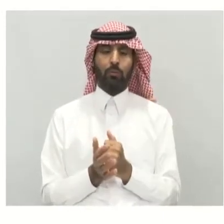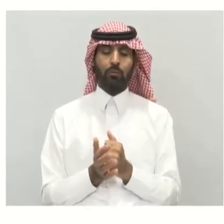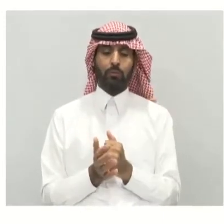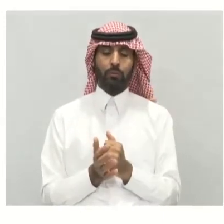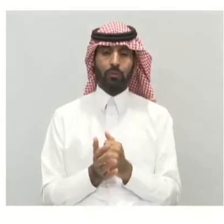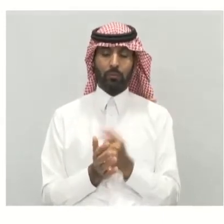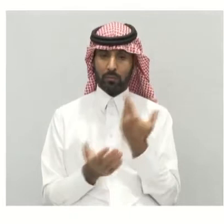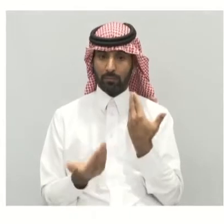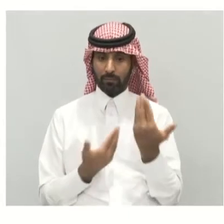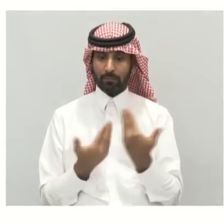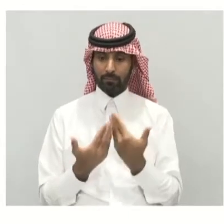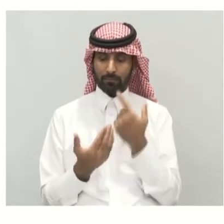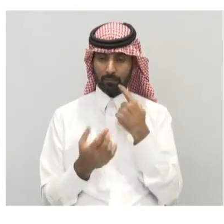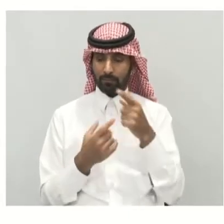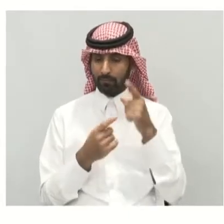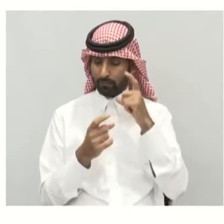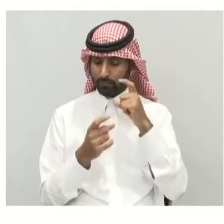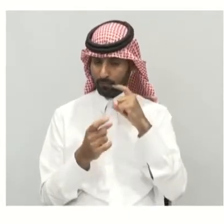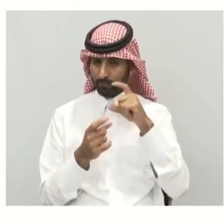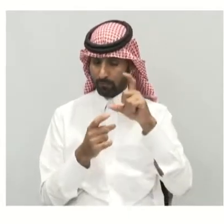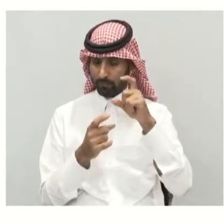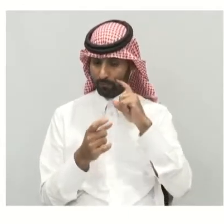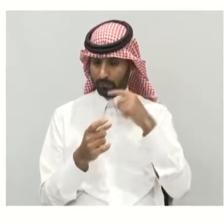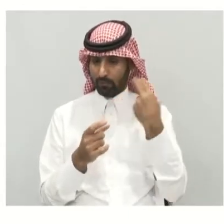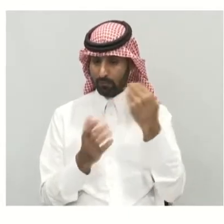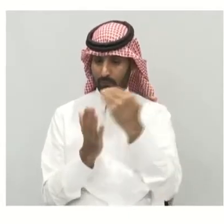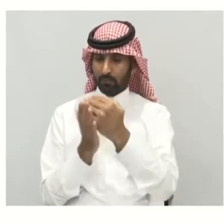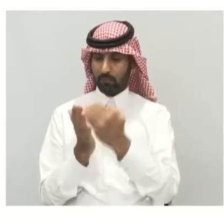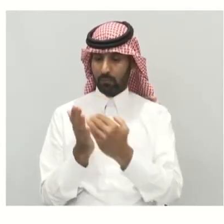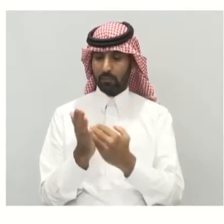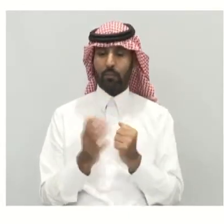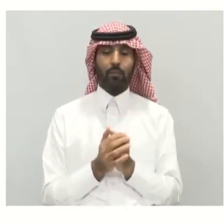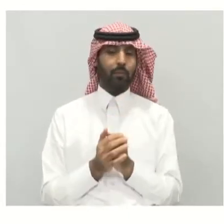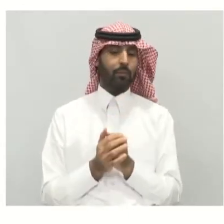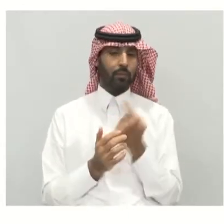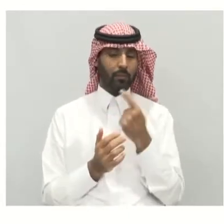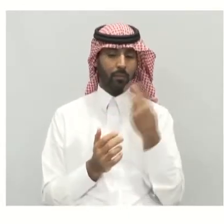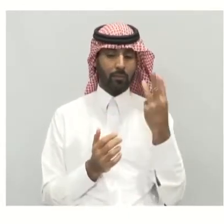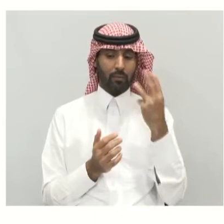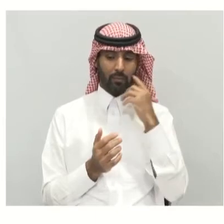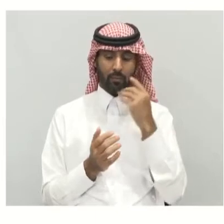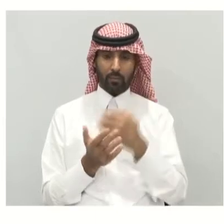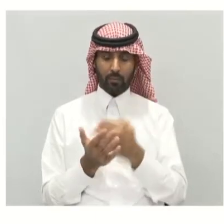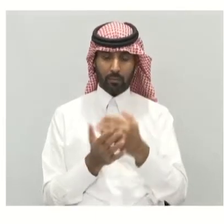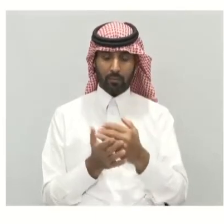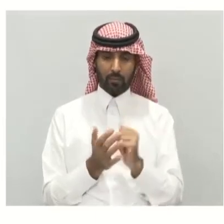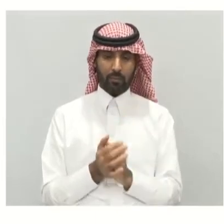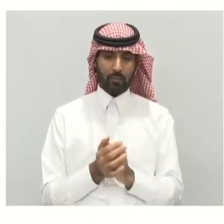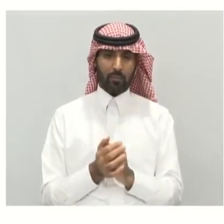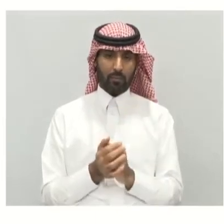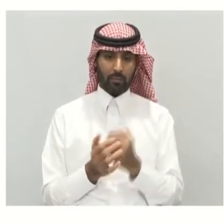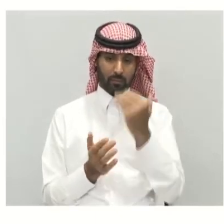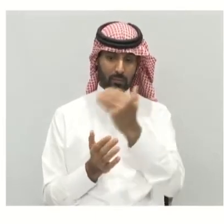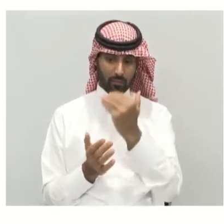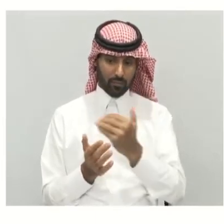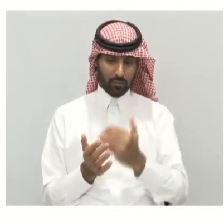read, discuss the pros and cons of the following adventure sports. So we have three adventures. Each